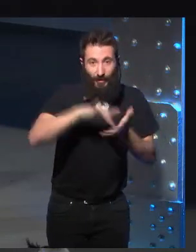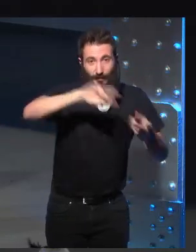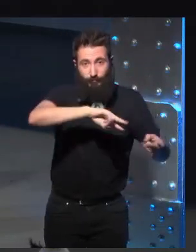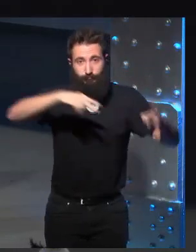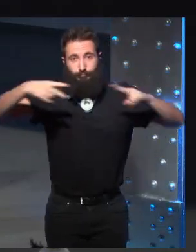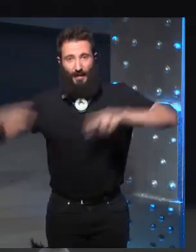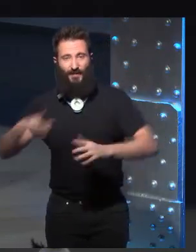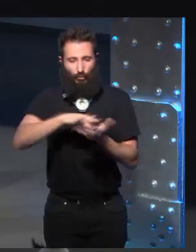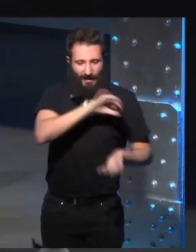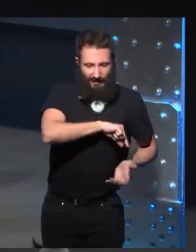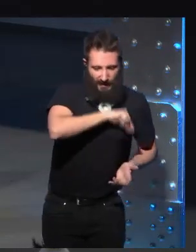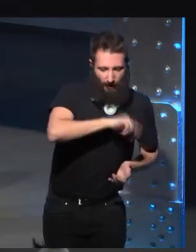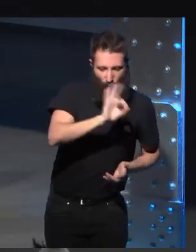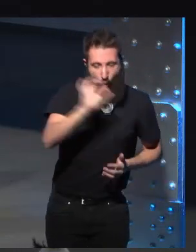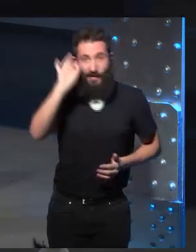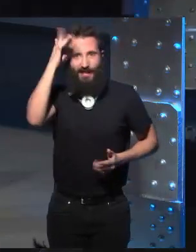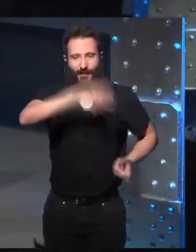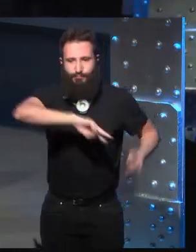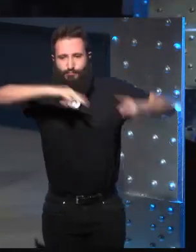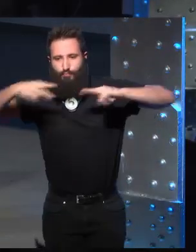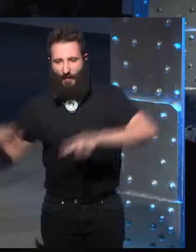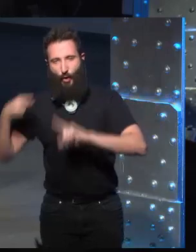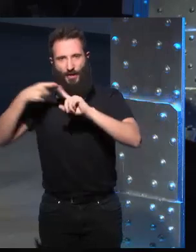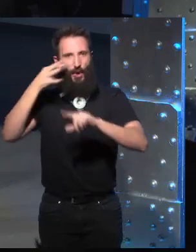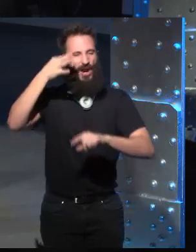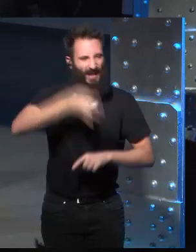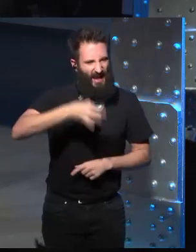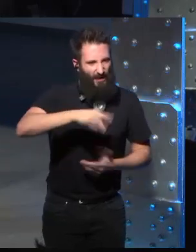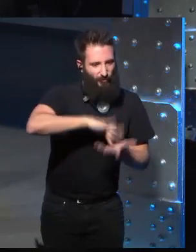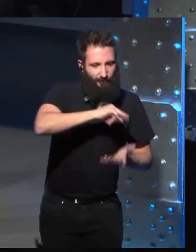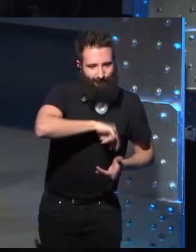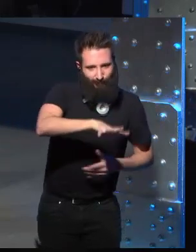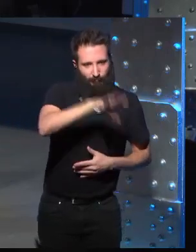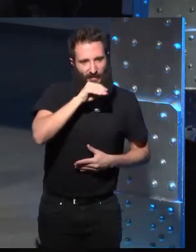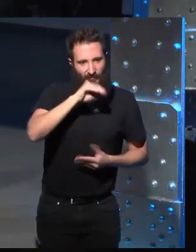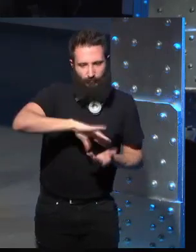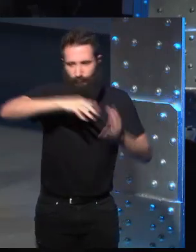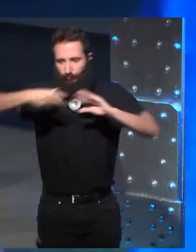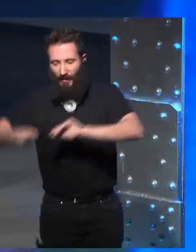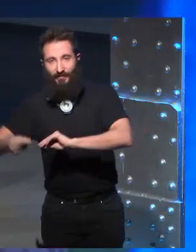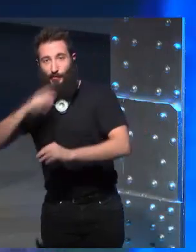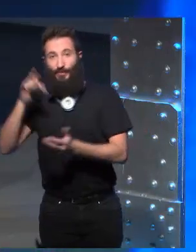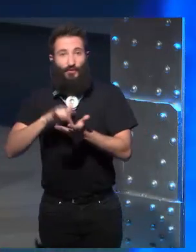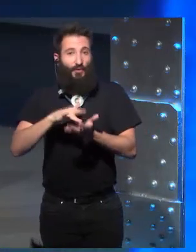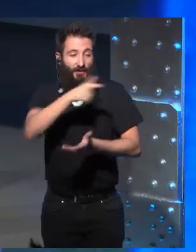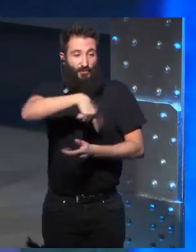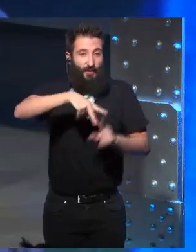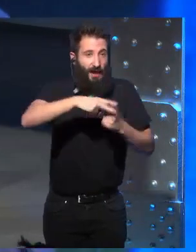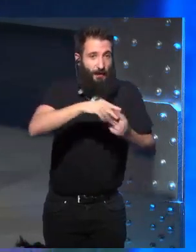feeling or an idea you have about reality using the tools you have. An artist will use painting,